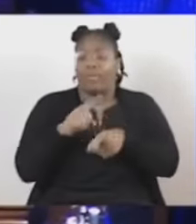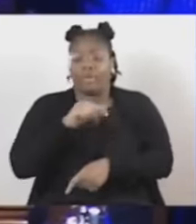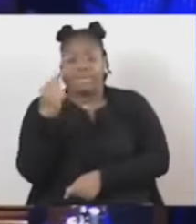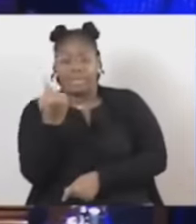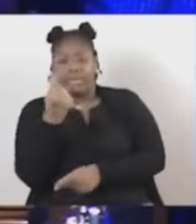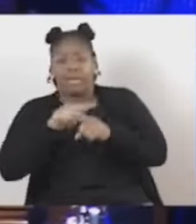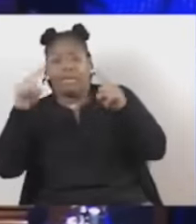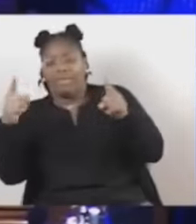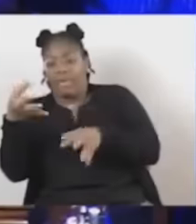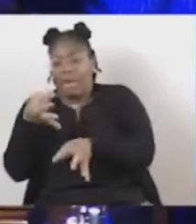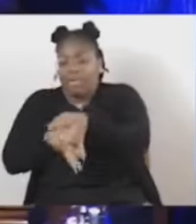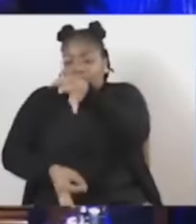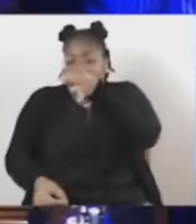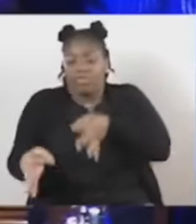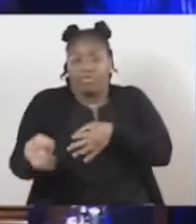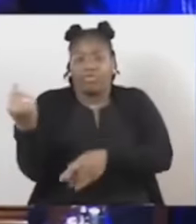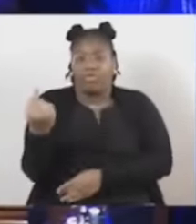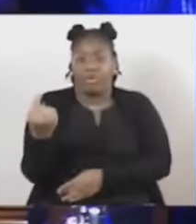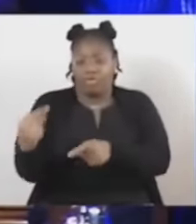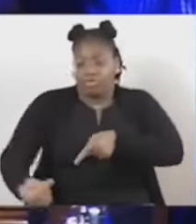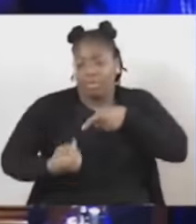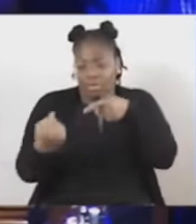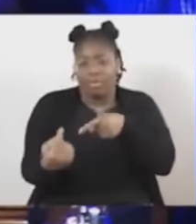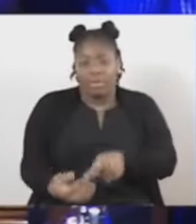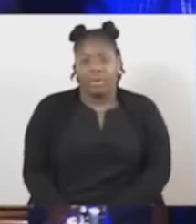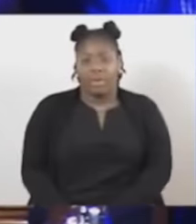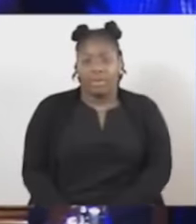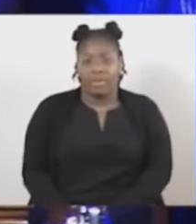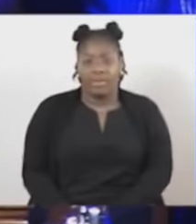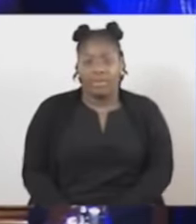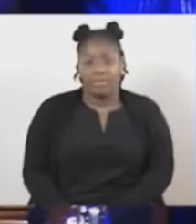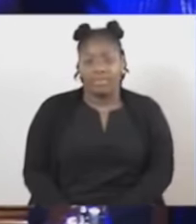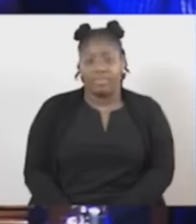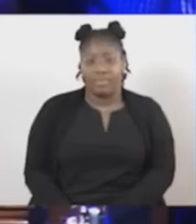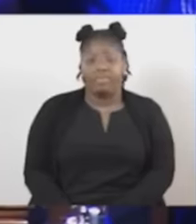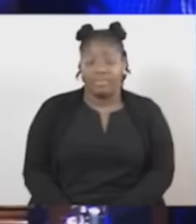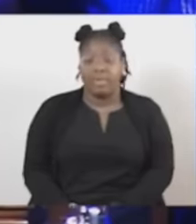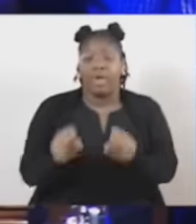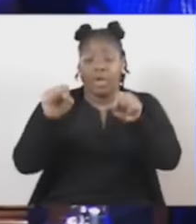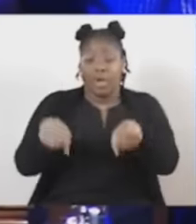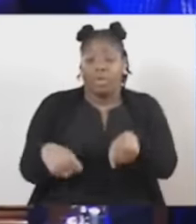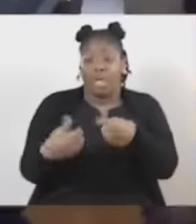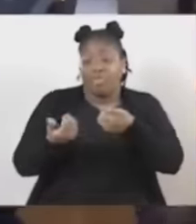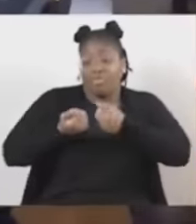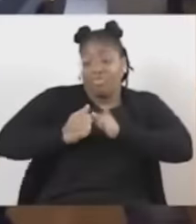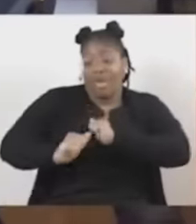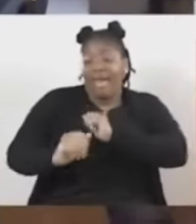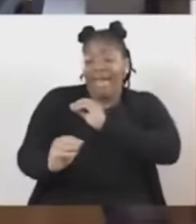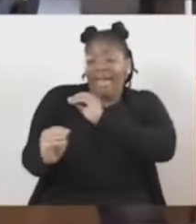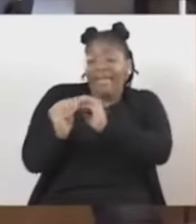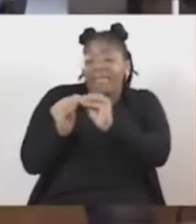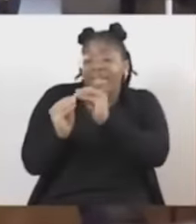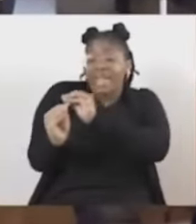for another one. Because you can mess around and pull too excessively on